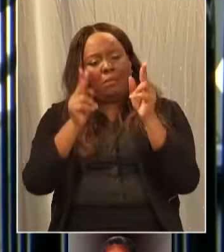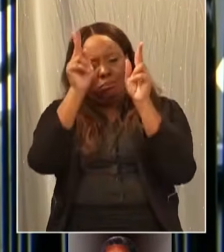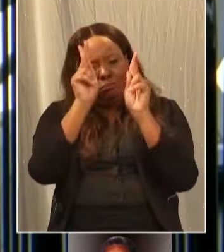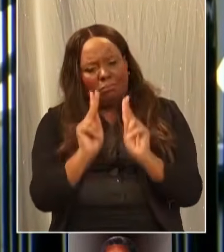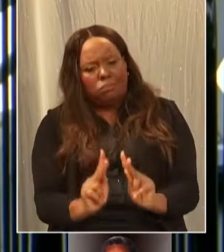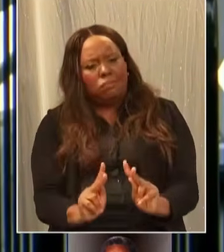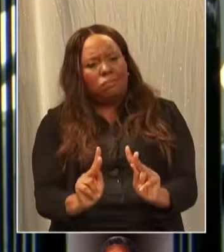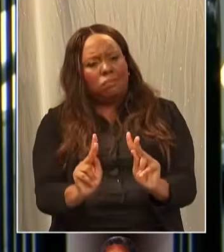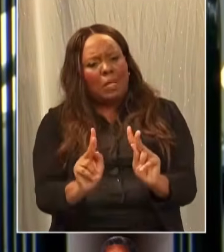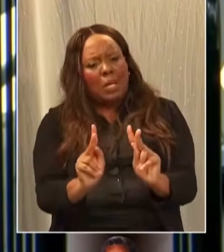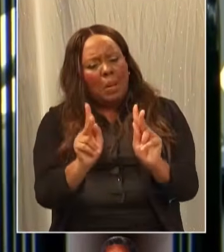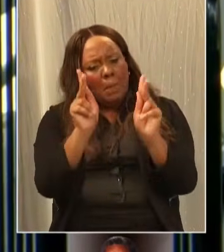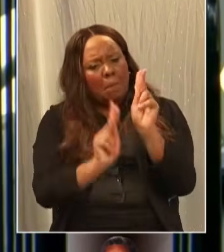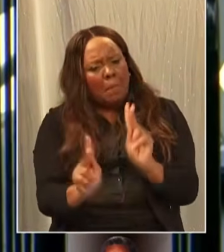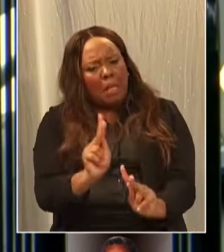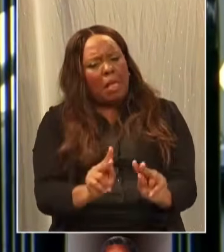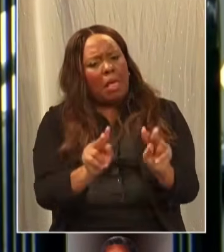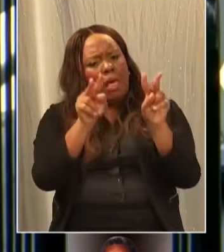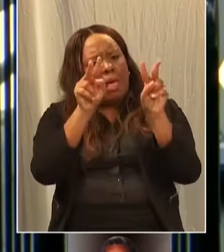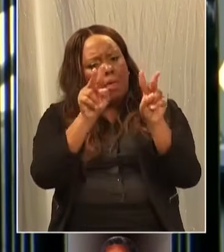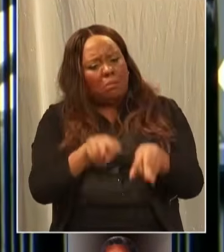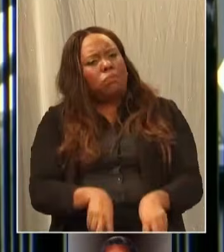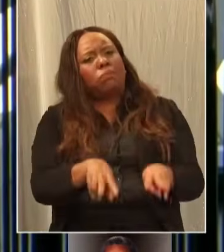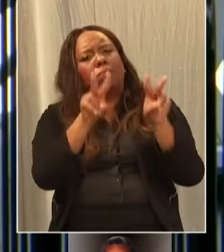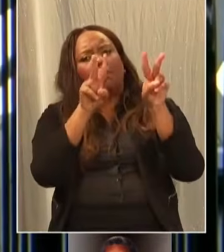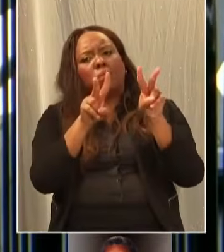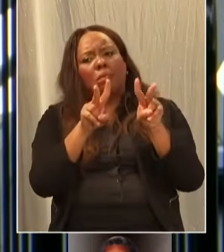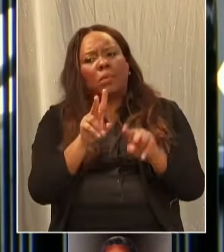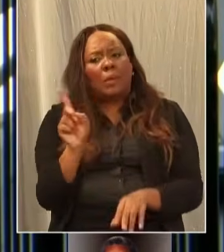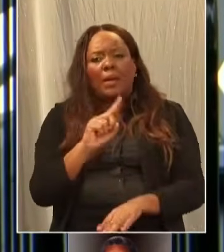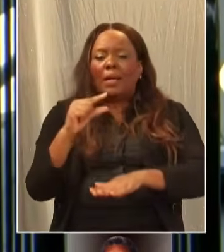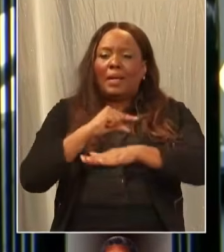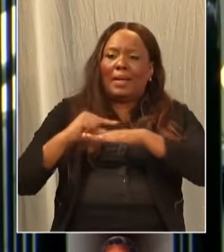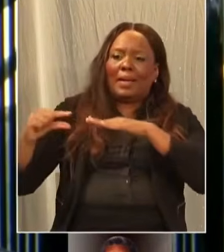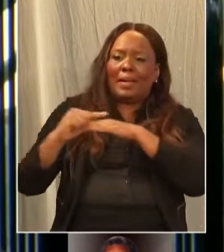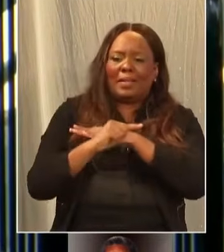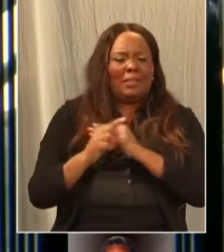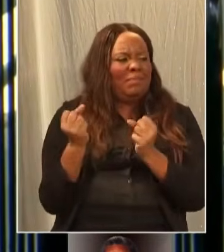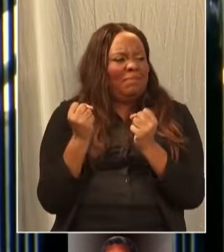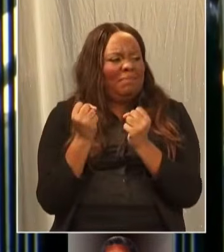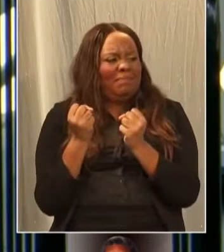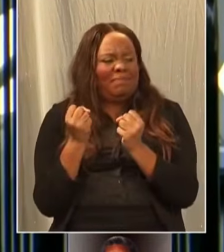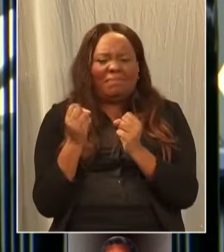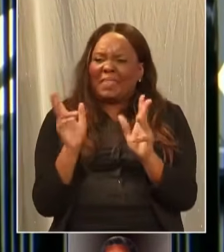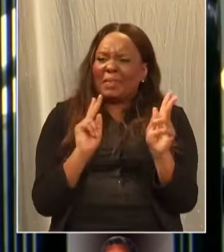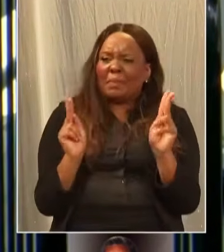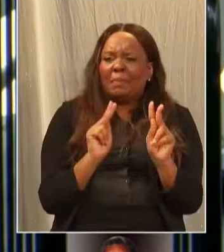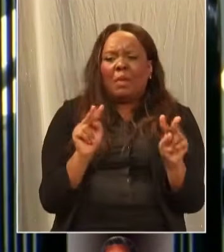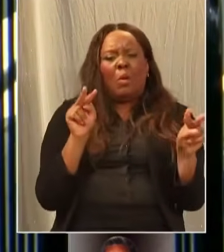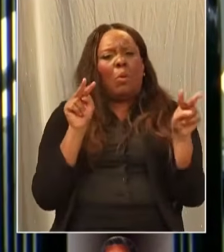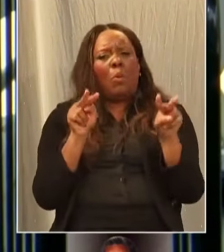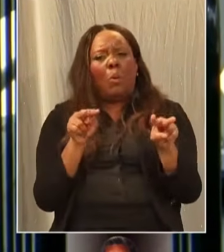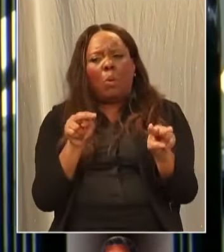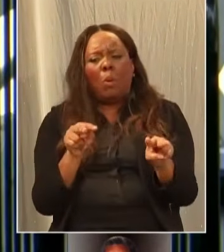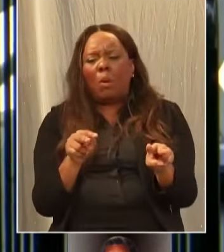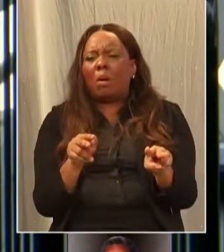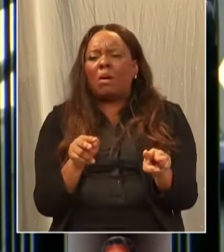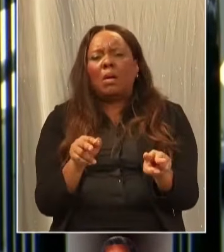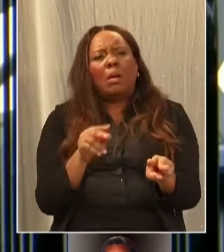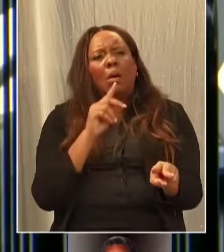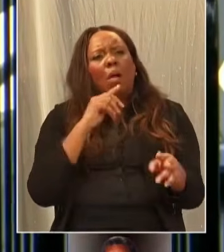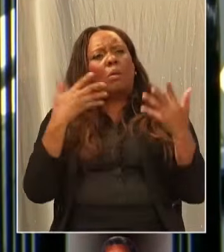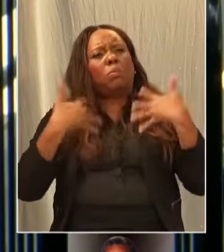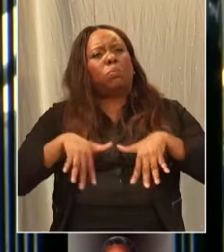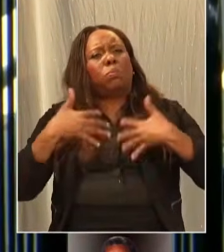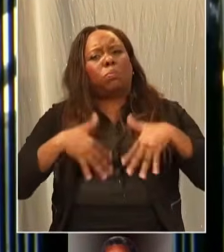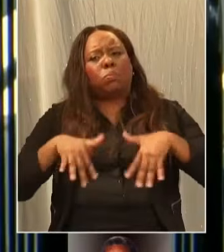admired throughout Guyana. Thousands of us watched in awe as he